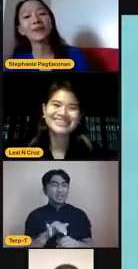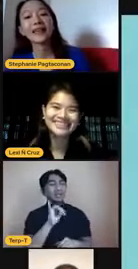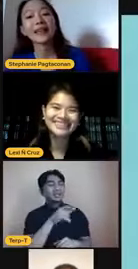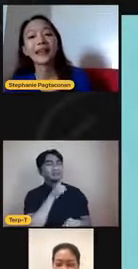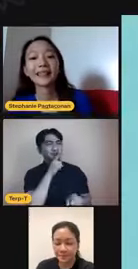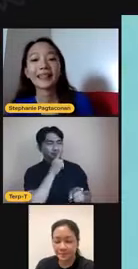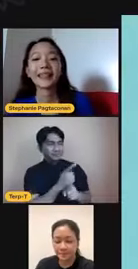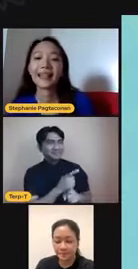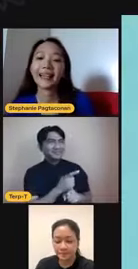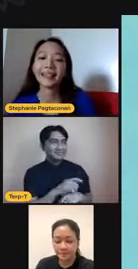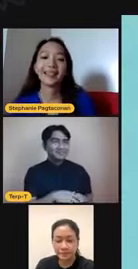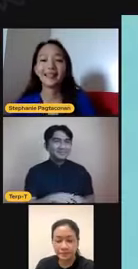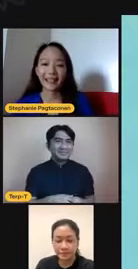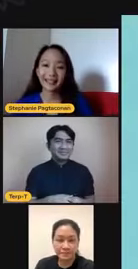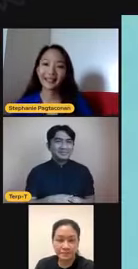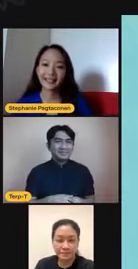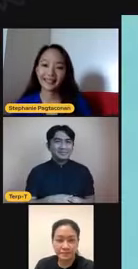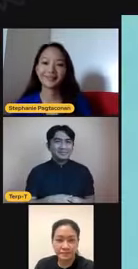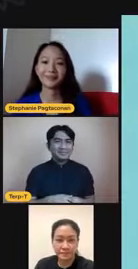So,